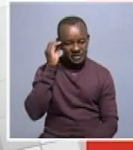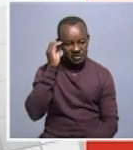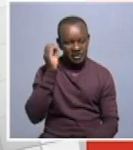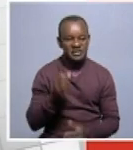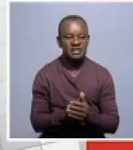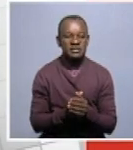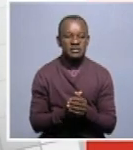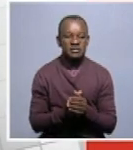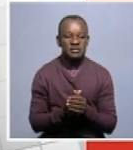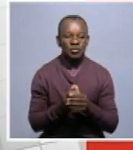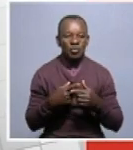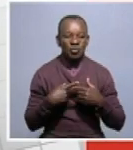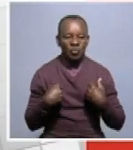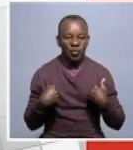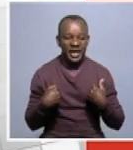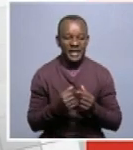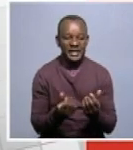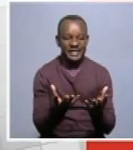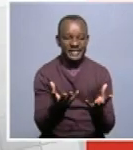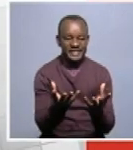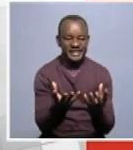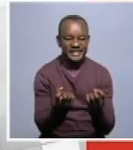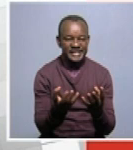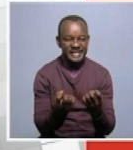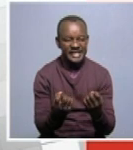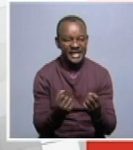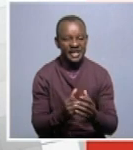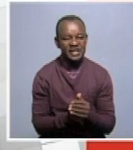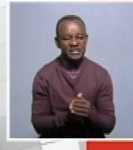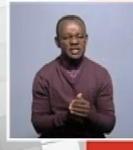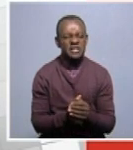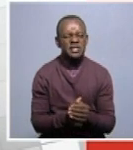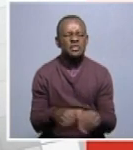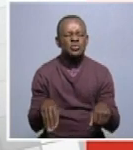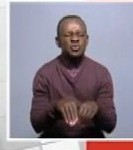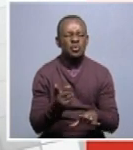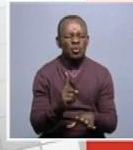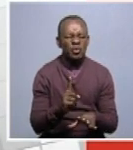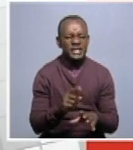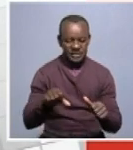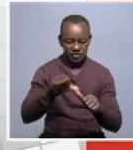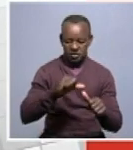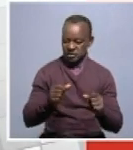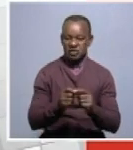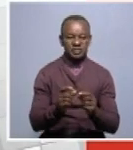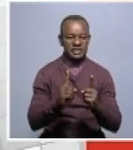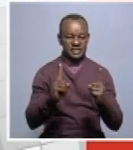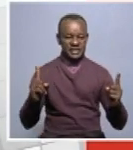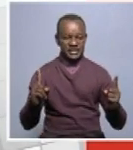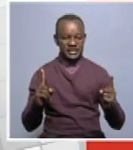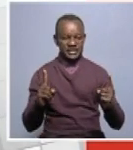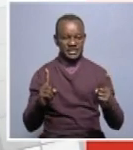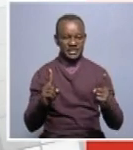health interventions, the social distancing, the hand washing and sanitizing, proper